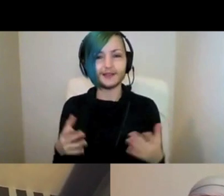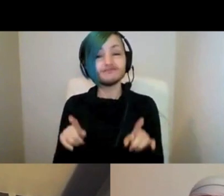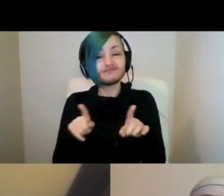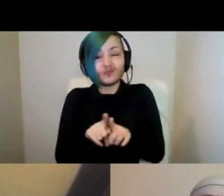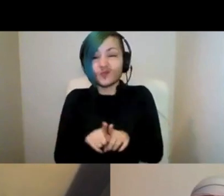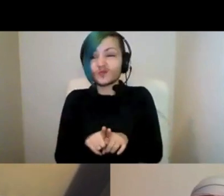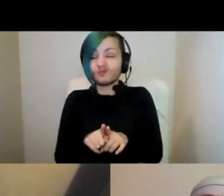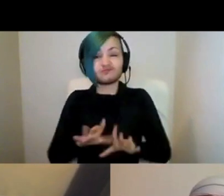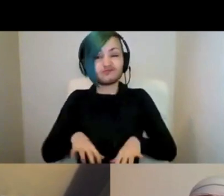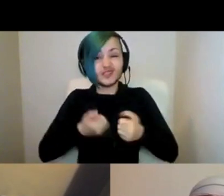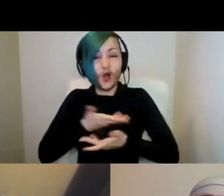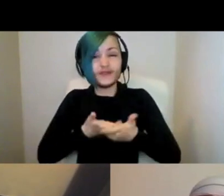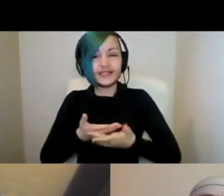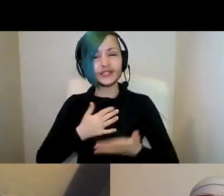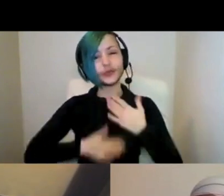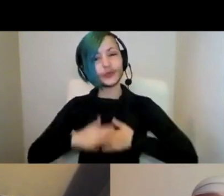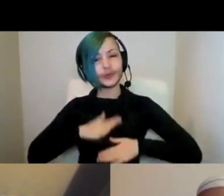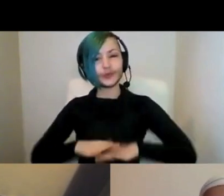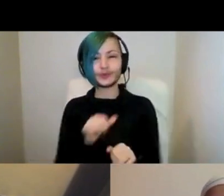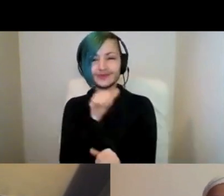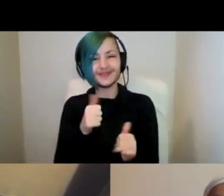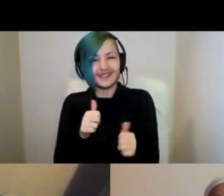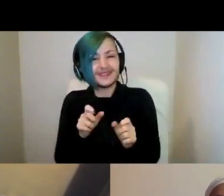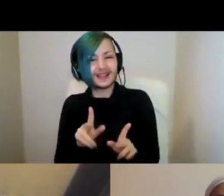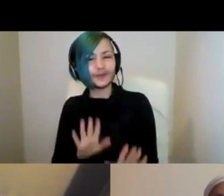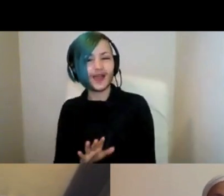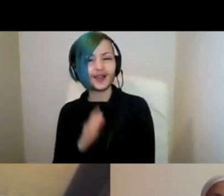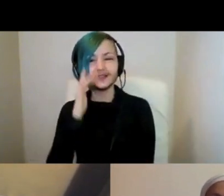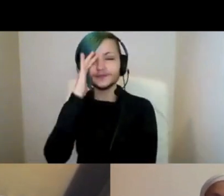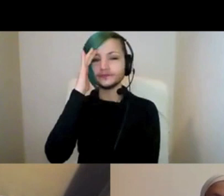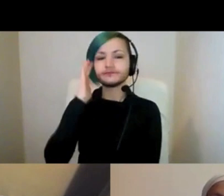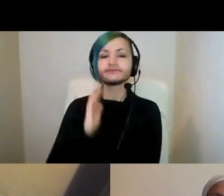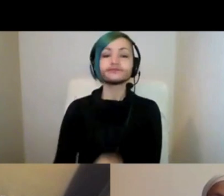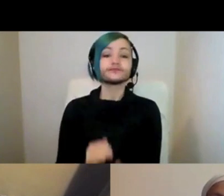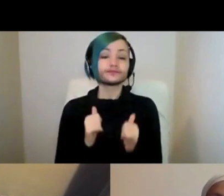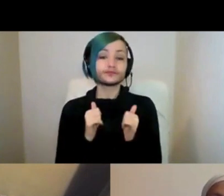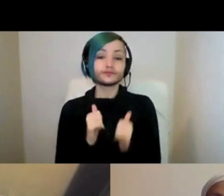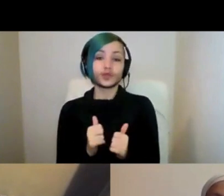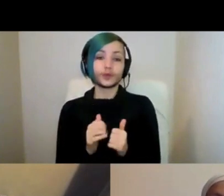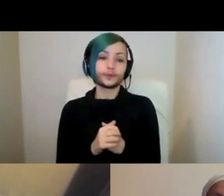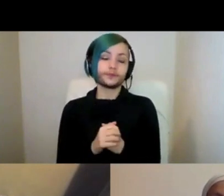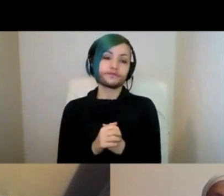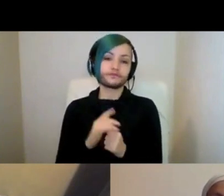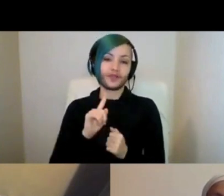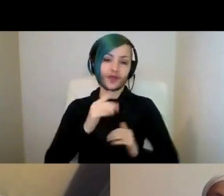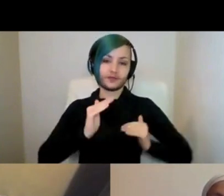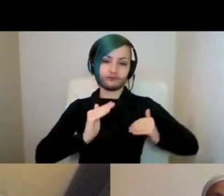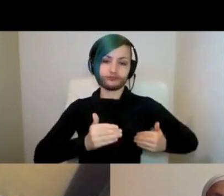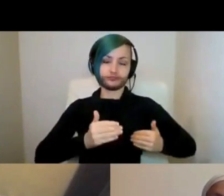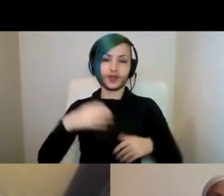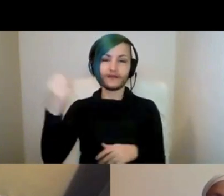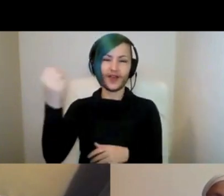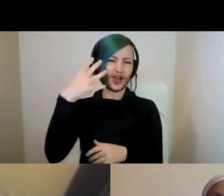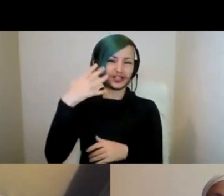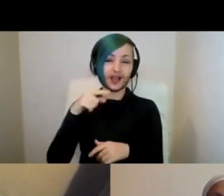a conversation. So yeah, this first set of Harsh Light webinars, we've done two so far. This is